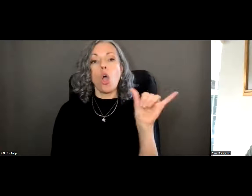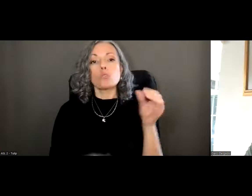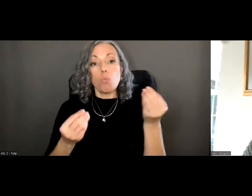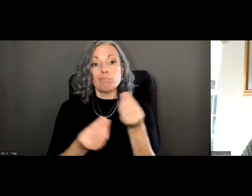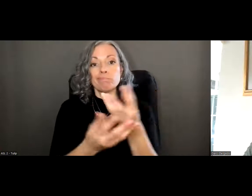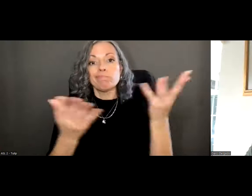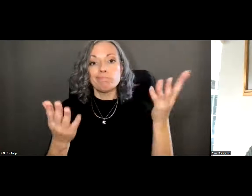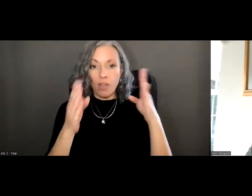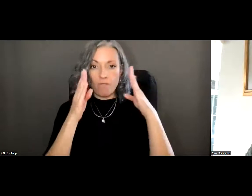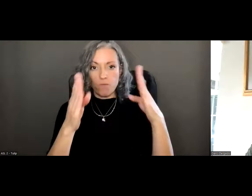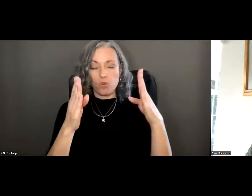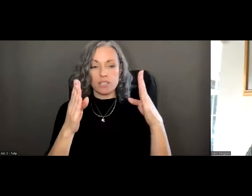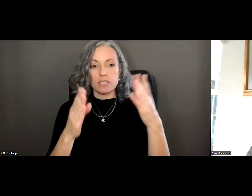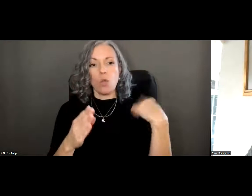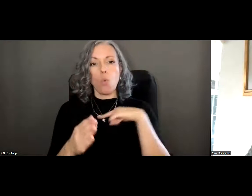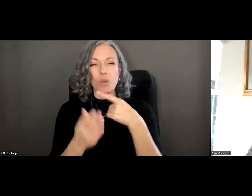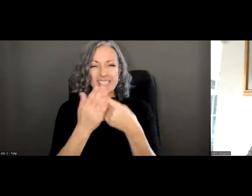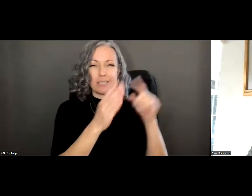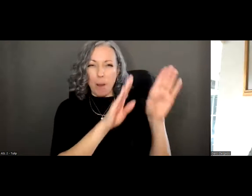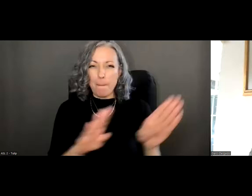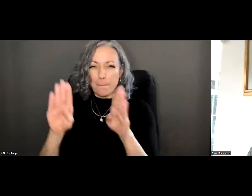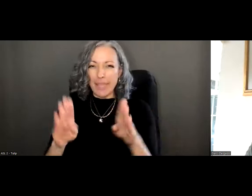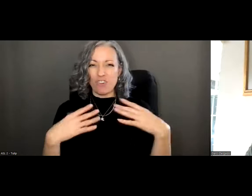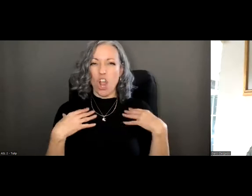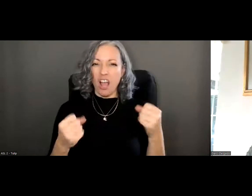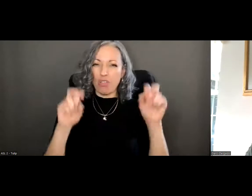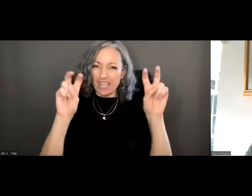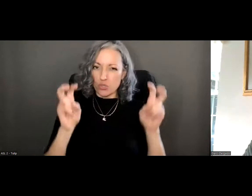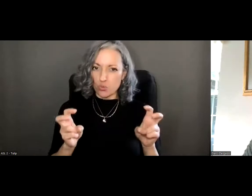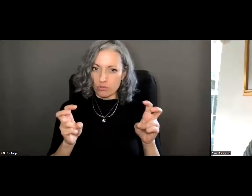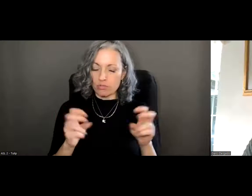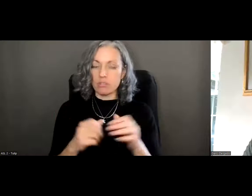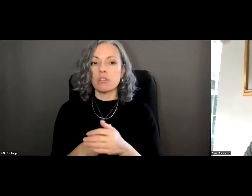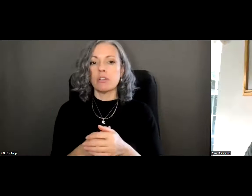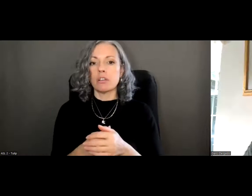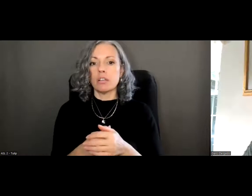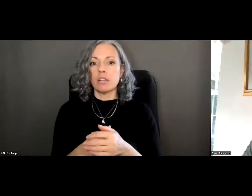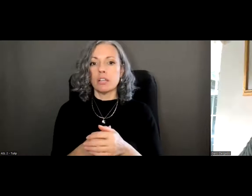highlight, you know, we touched on behavioral health issues, but as